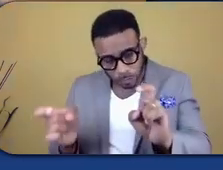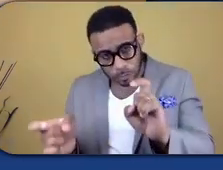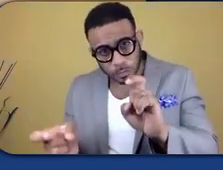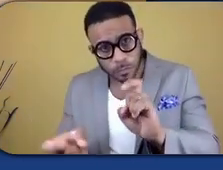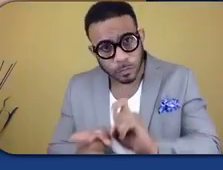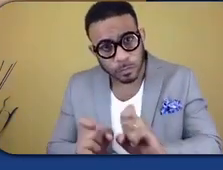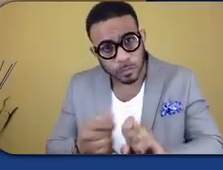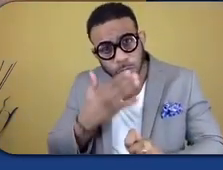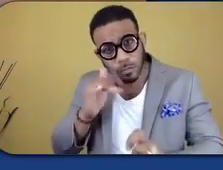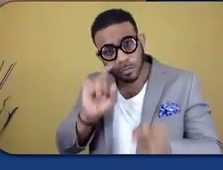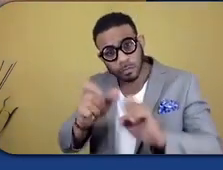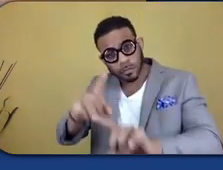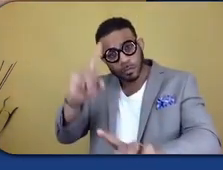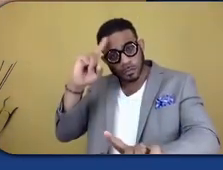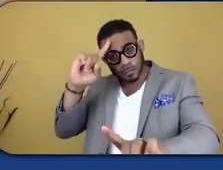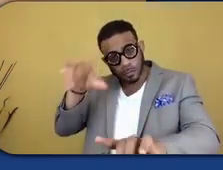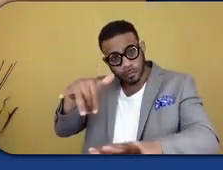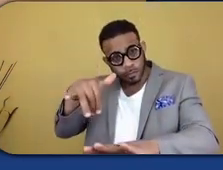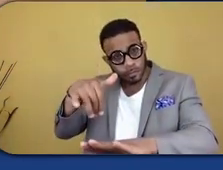your